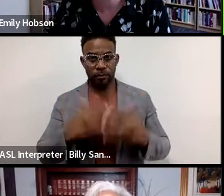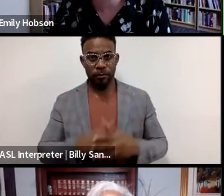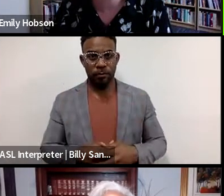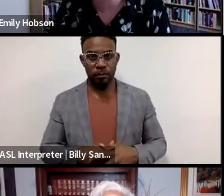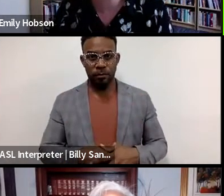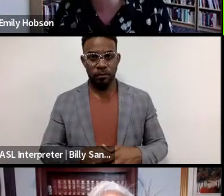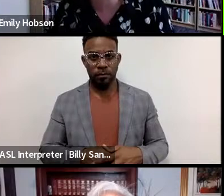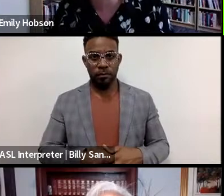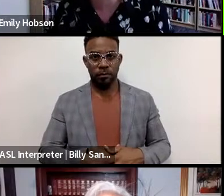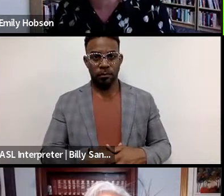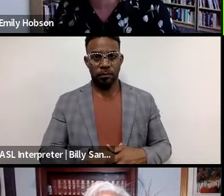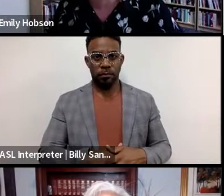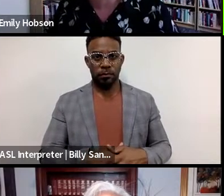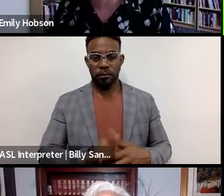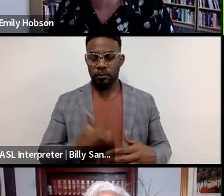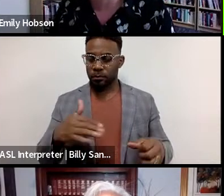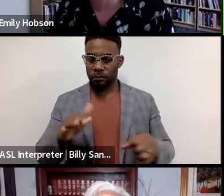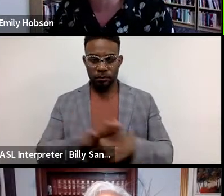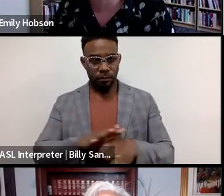Thank you. And